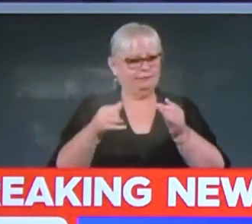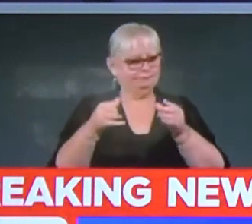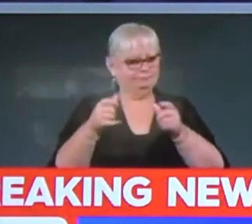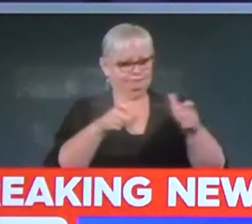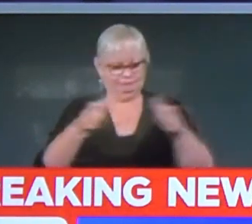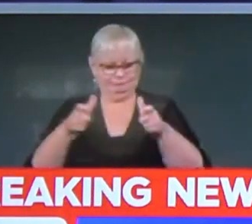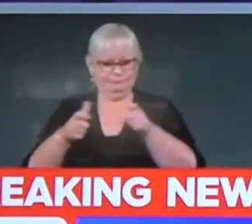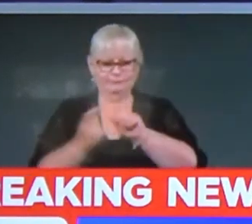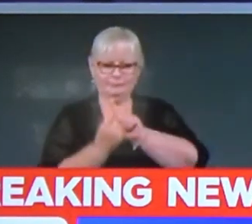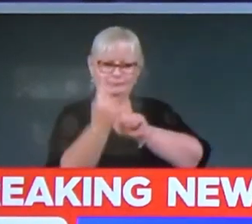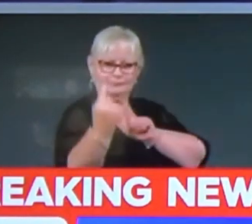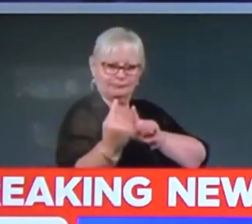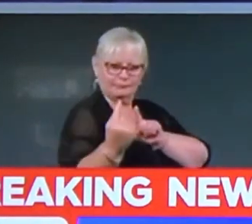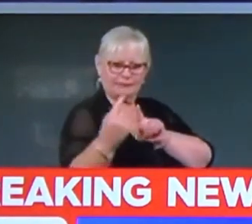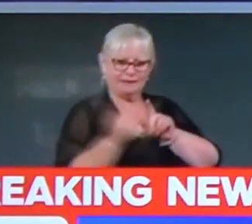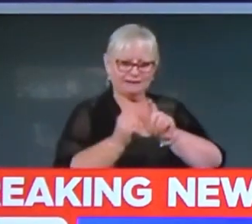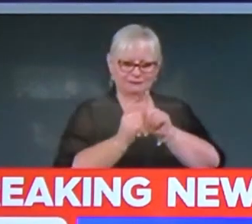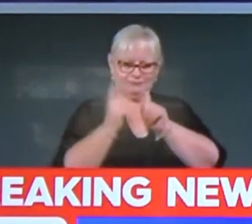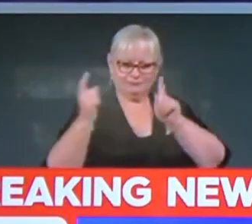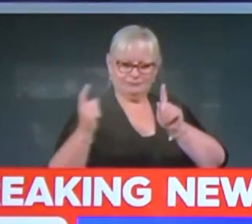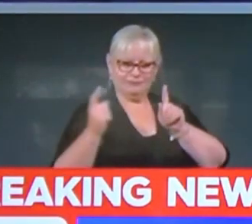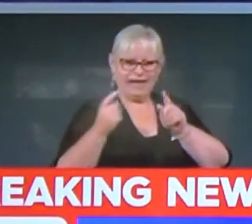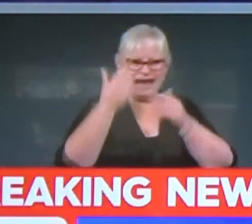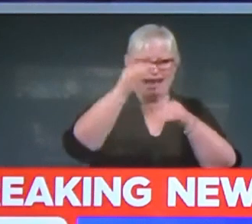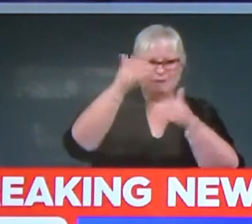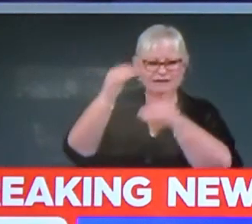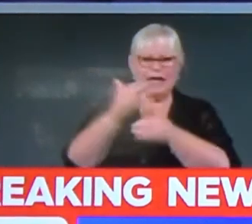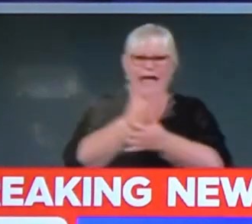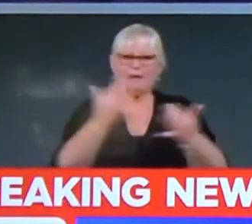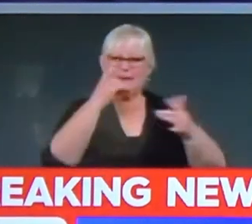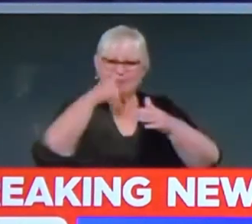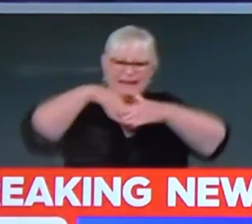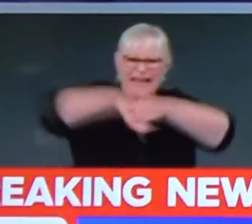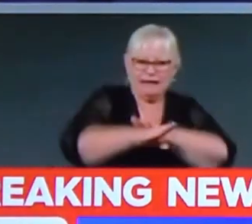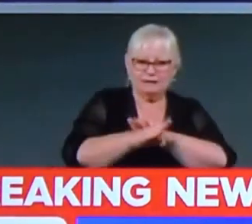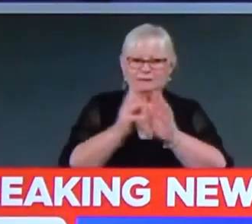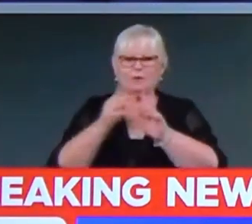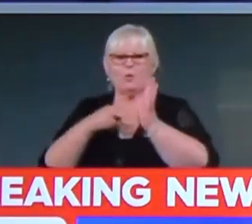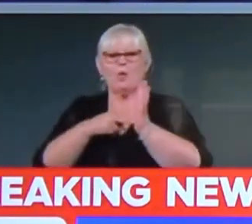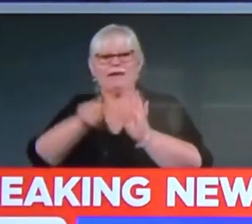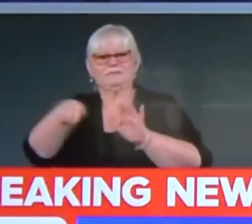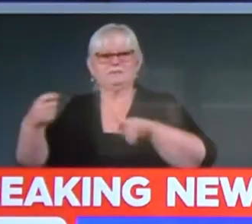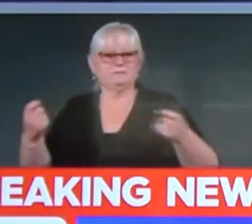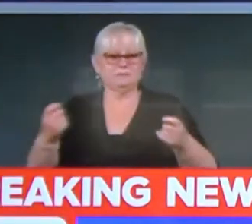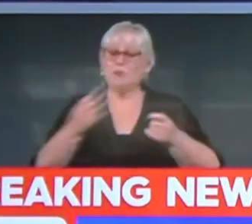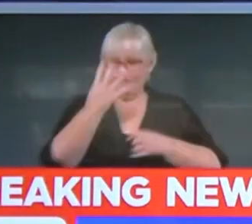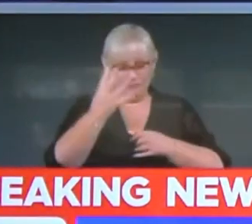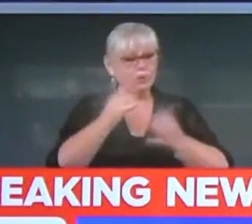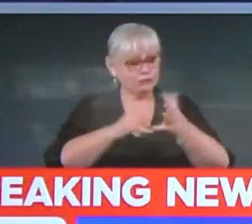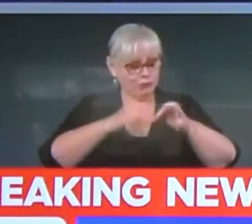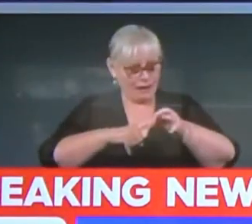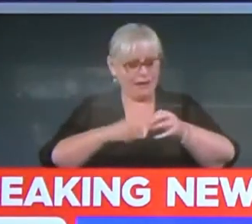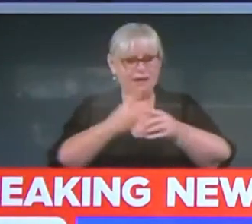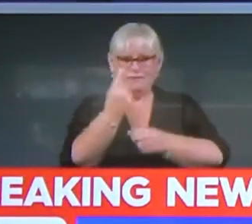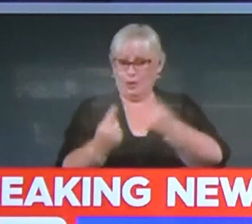the social distancing and limitations of the number of people in their premise, so that's 4 square metres per